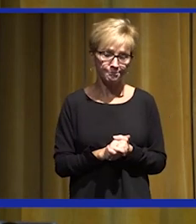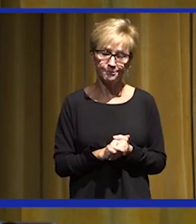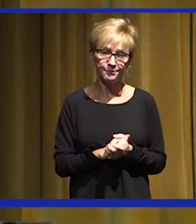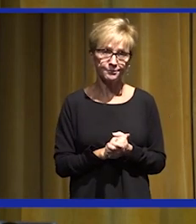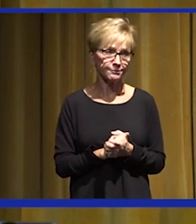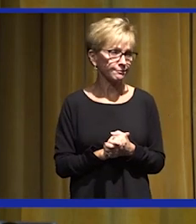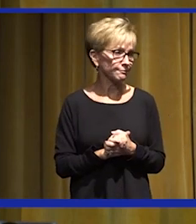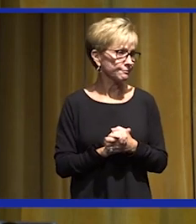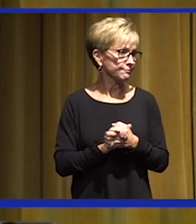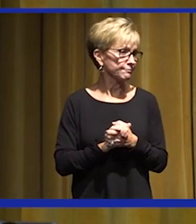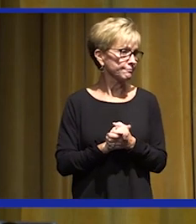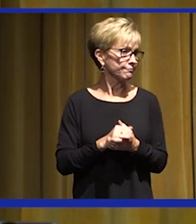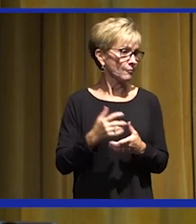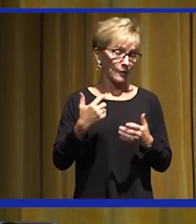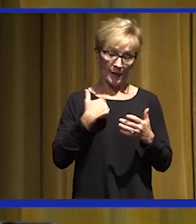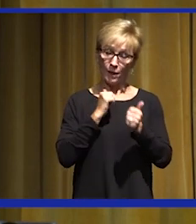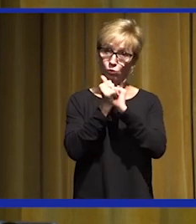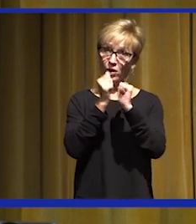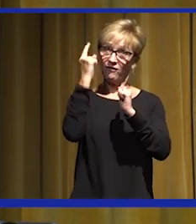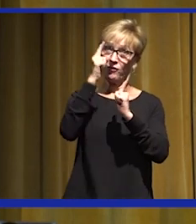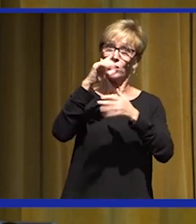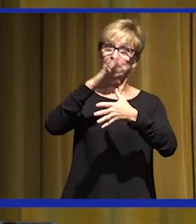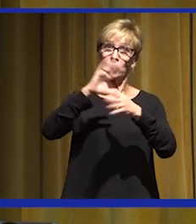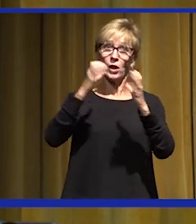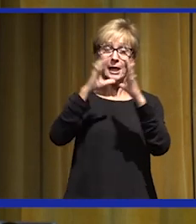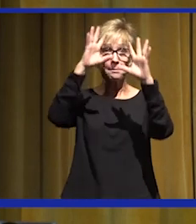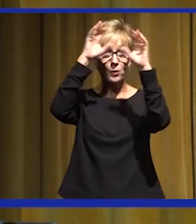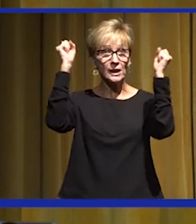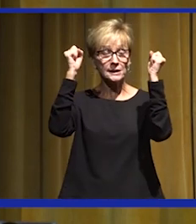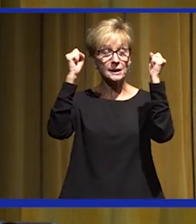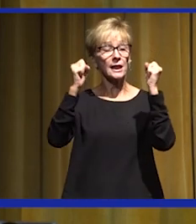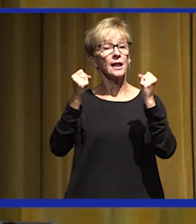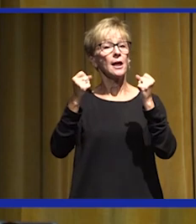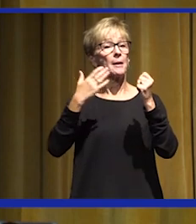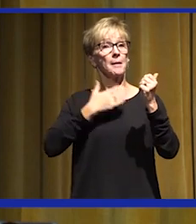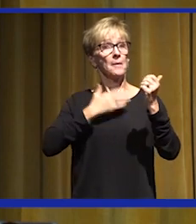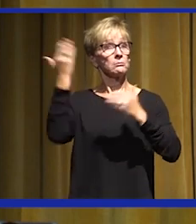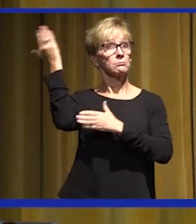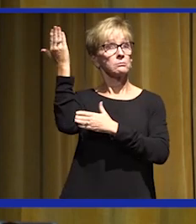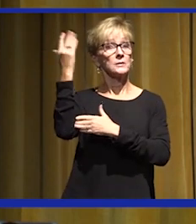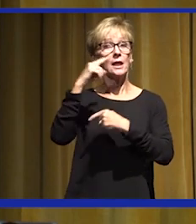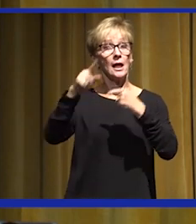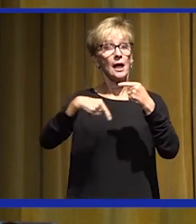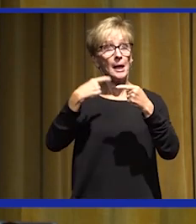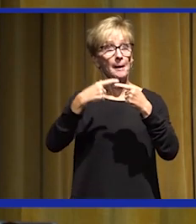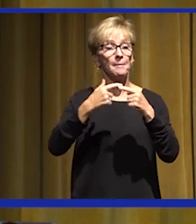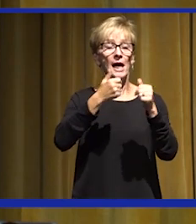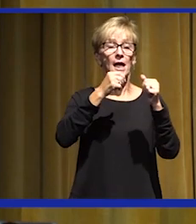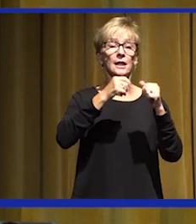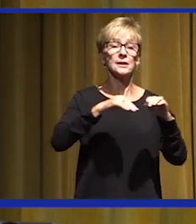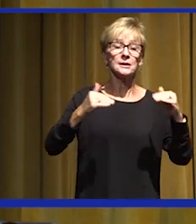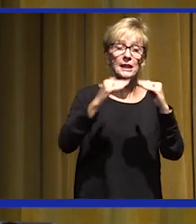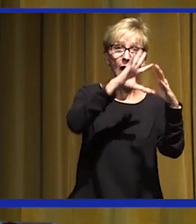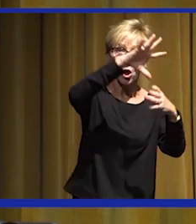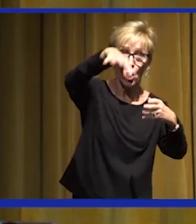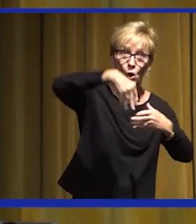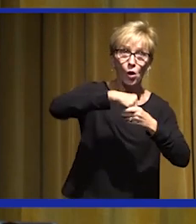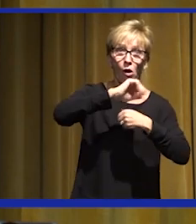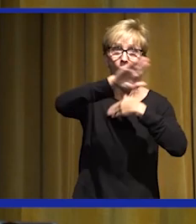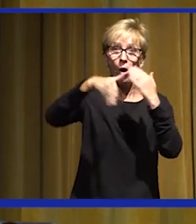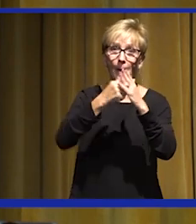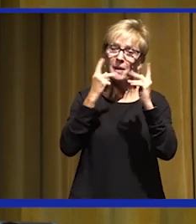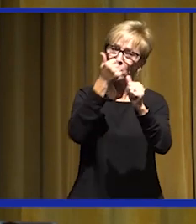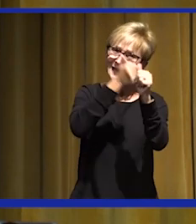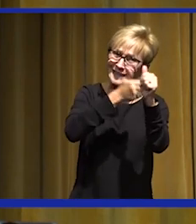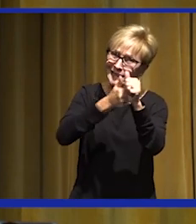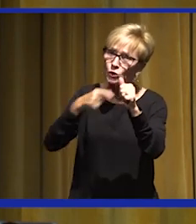I ran for senior class president on the platform of inclusivity because I feel that each and every senior is important.